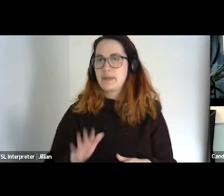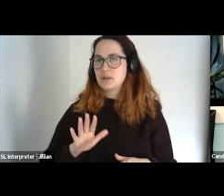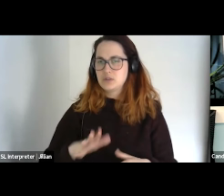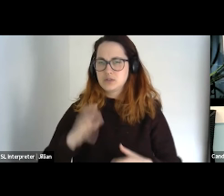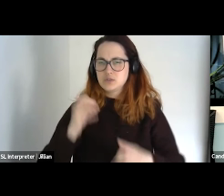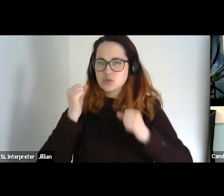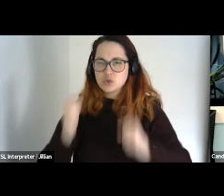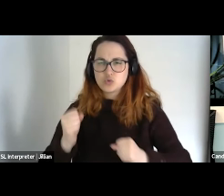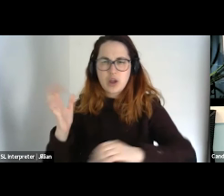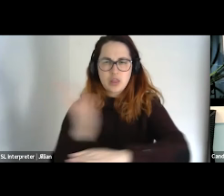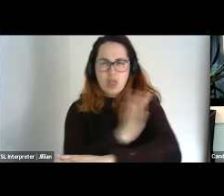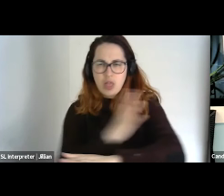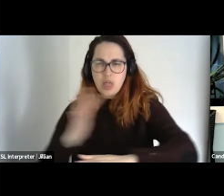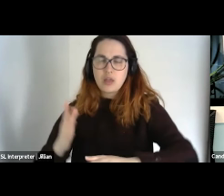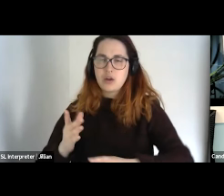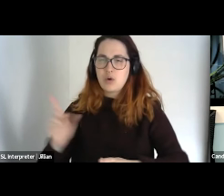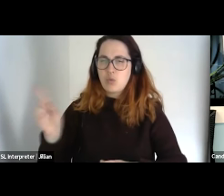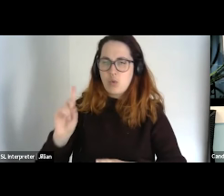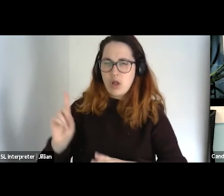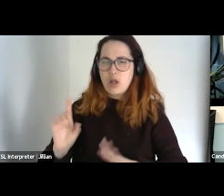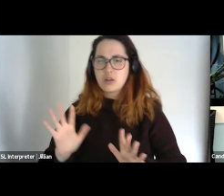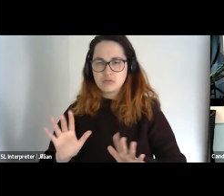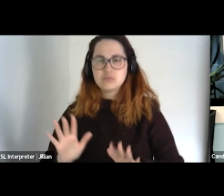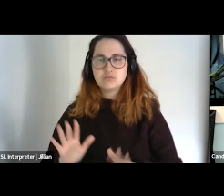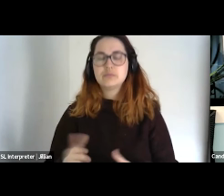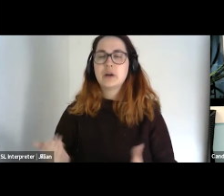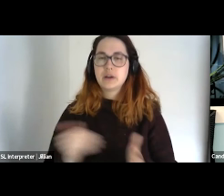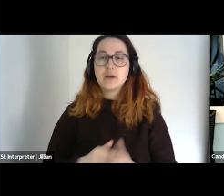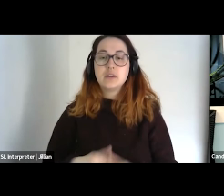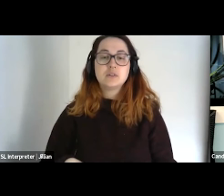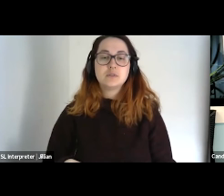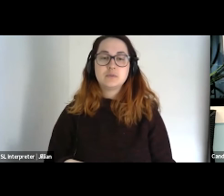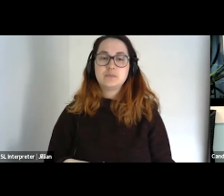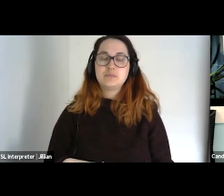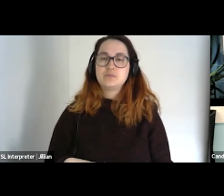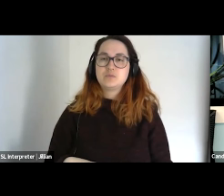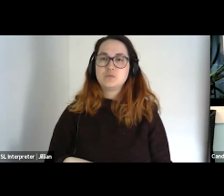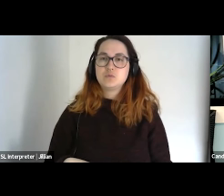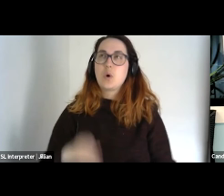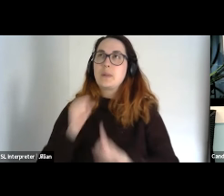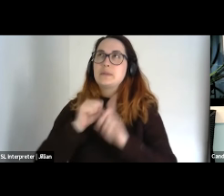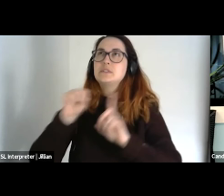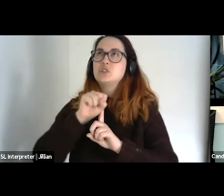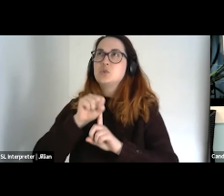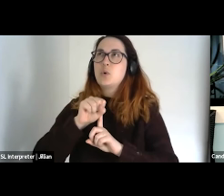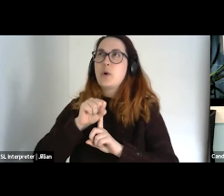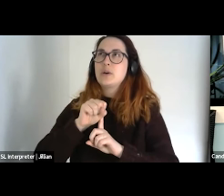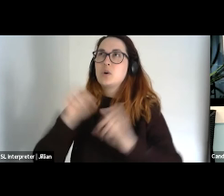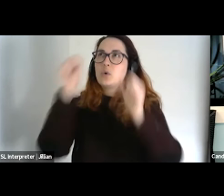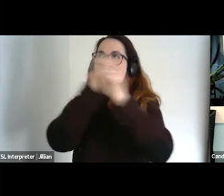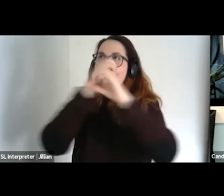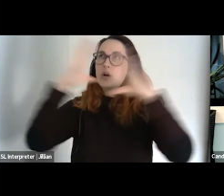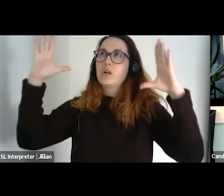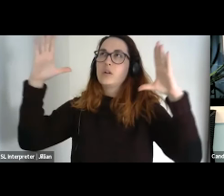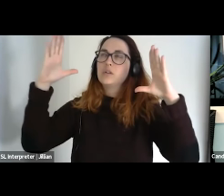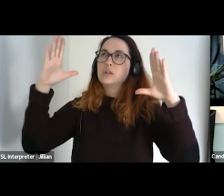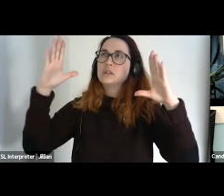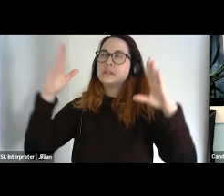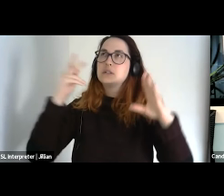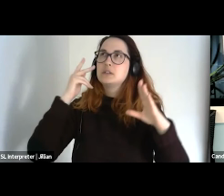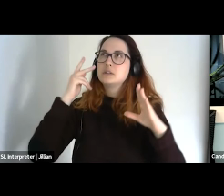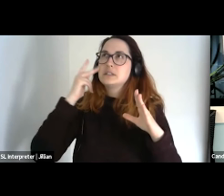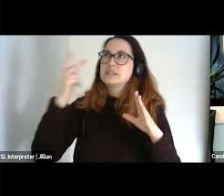in our mind over and over and challenging that, just like how you would do in a courtroom, right? We play that same situation that might have